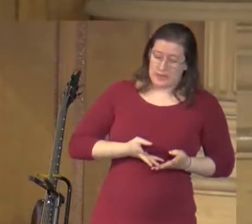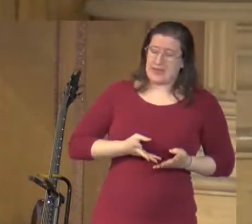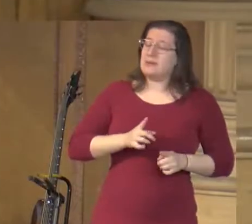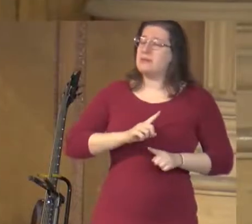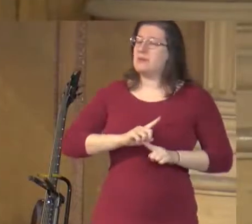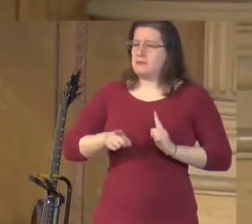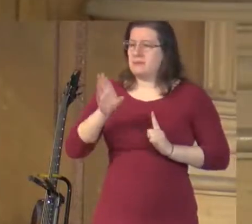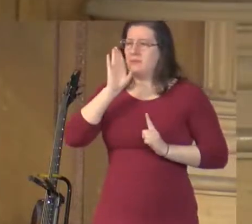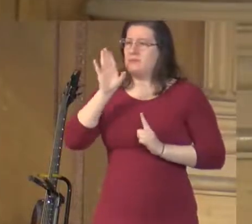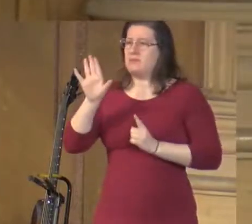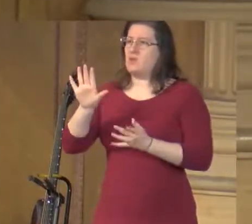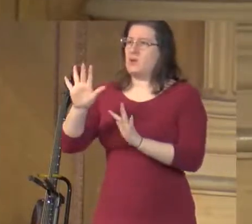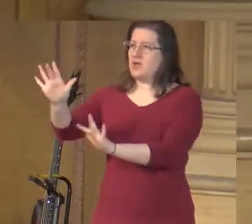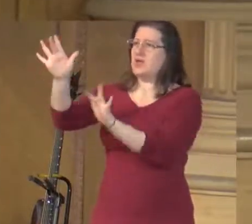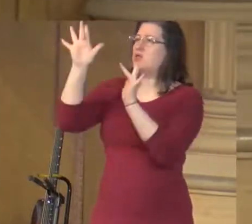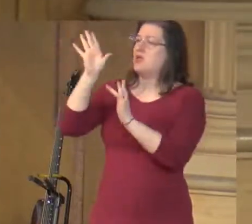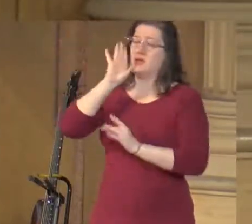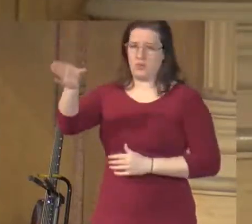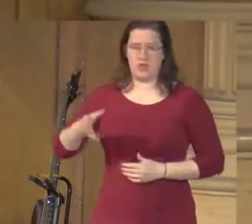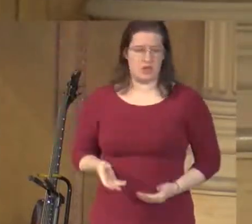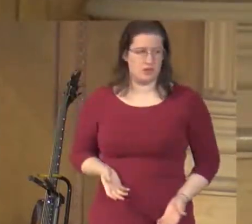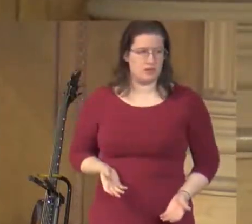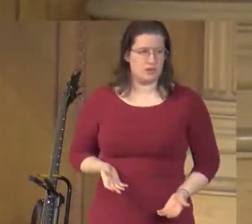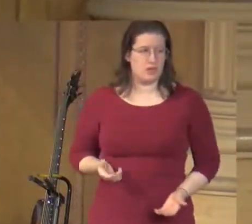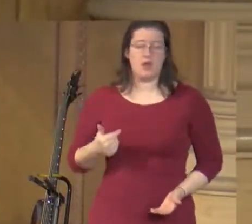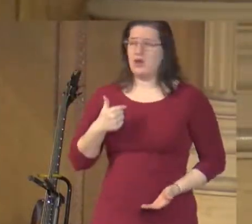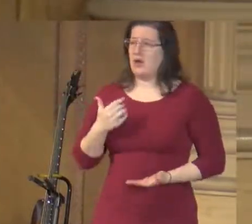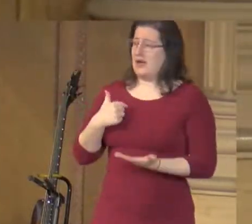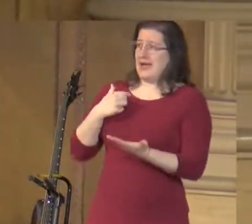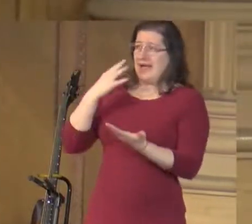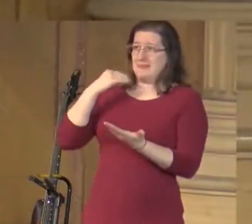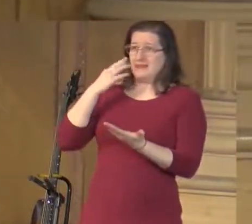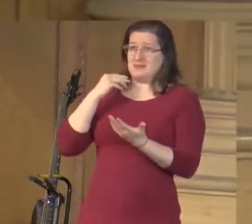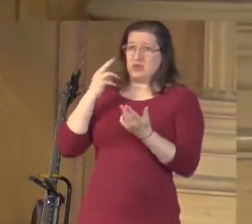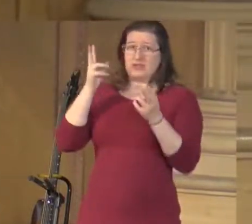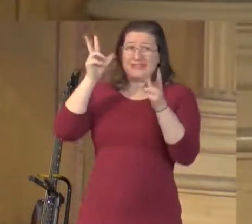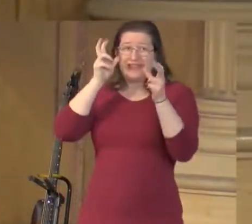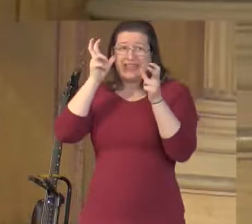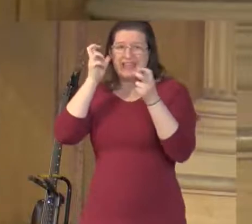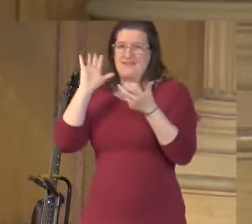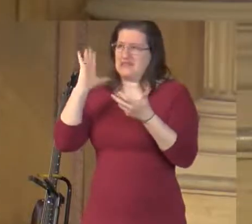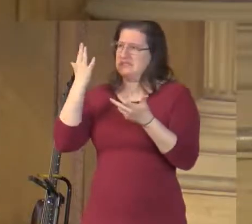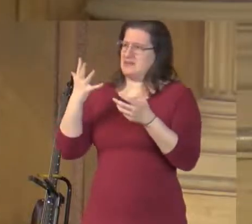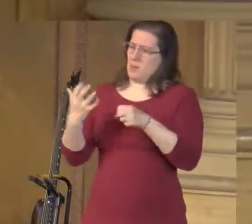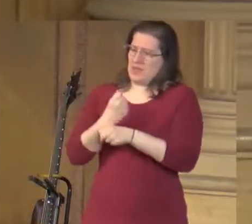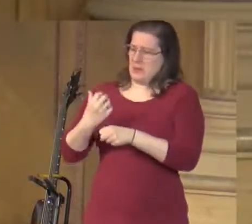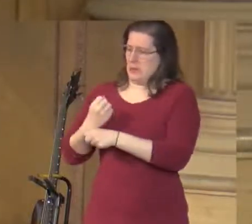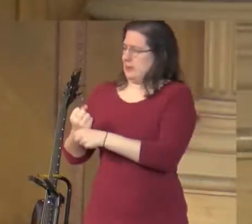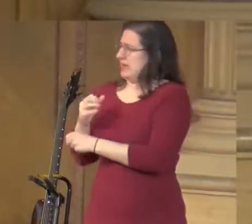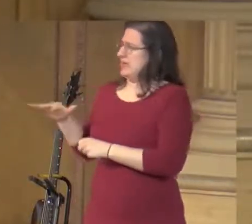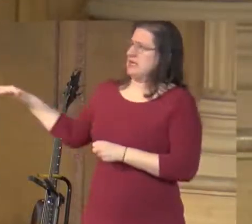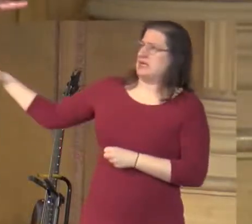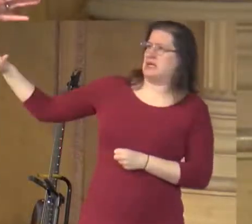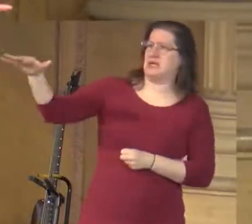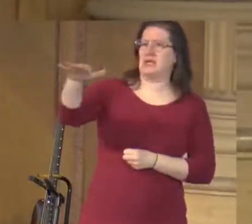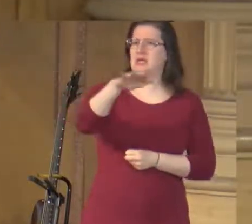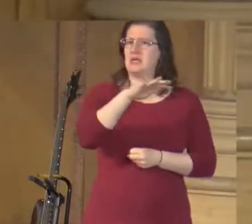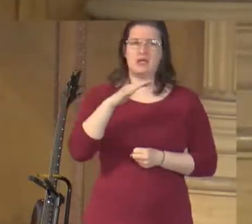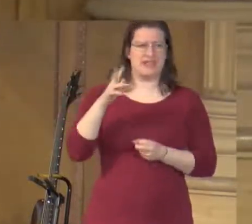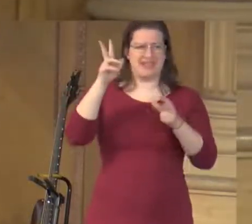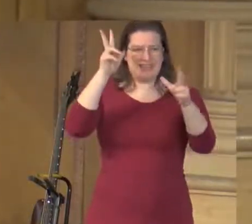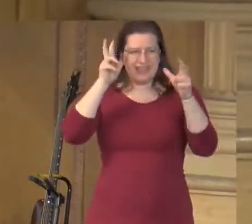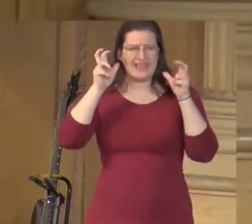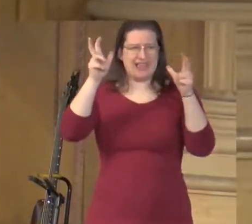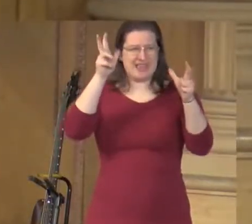You say, man, I'm experiencing what seems like evil triumphing around me. It seems like the bad people just keep winning. Evil just